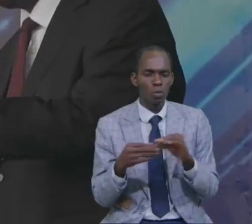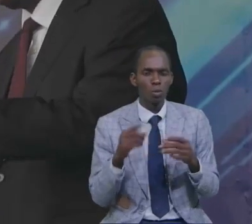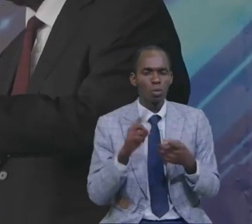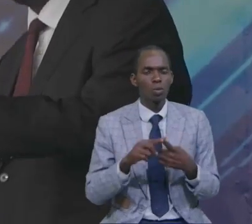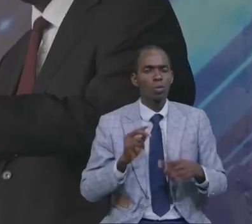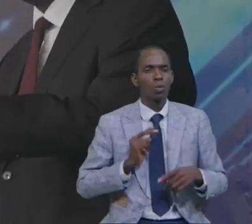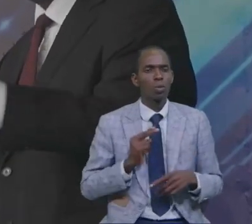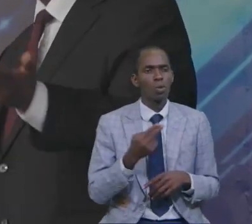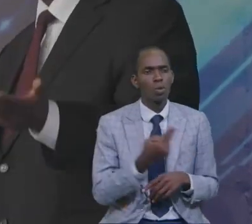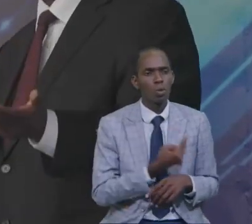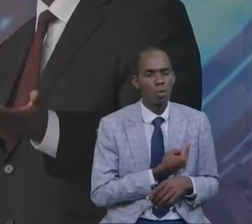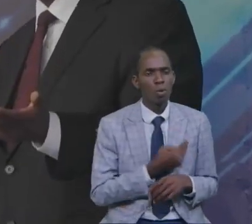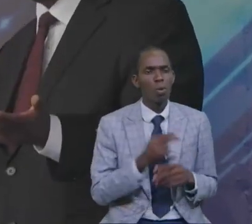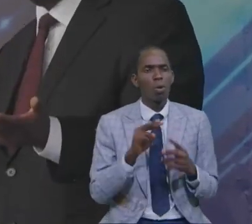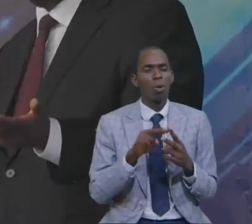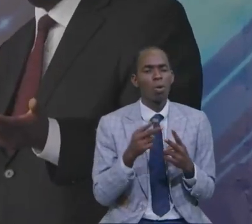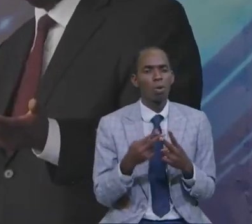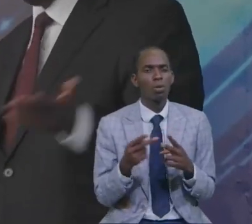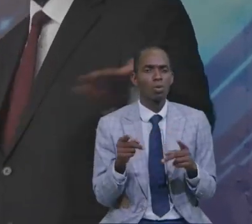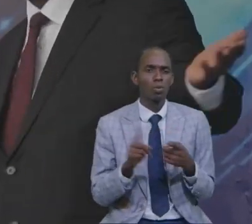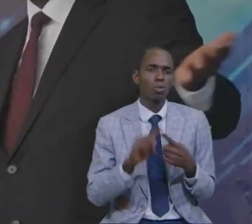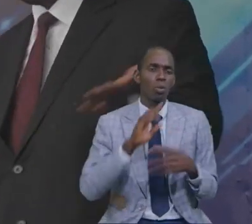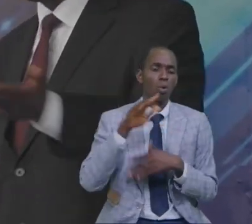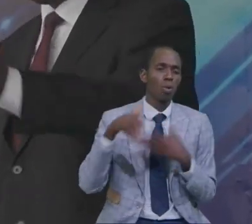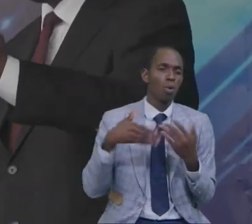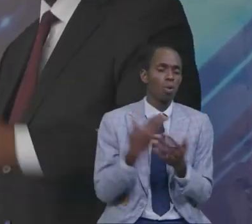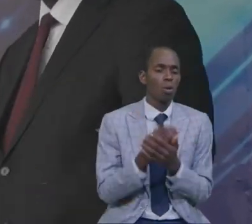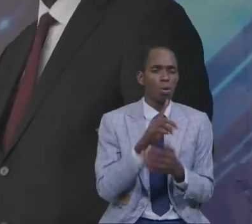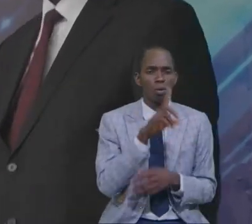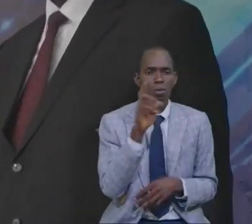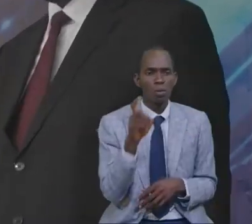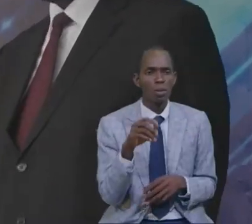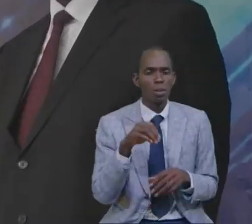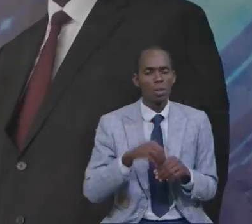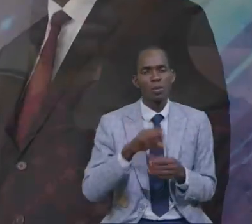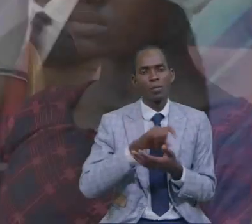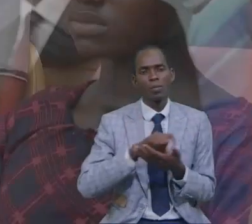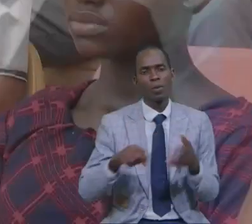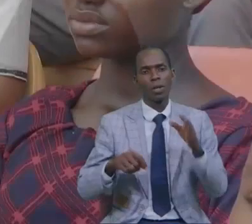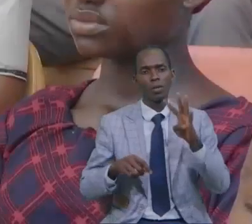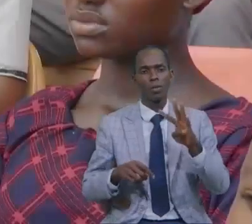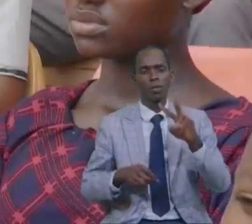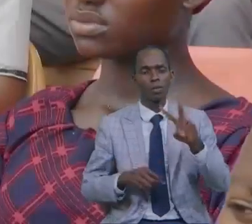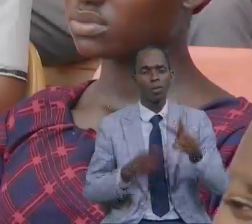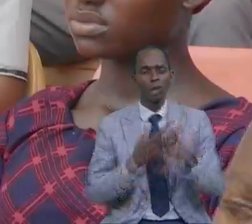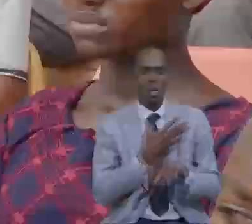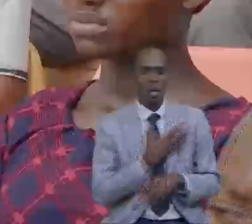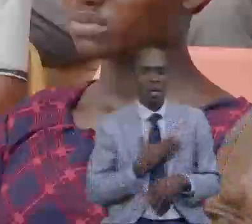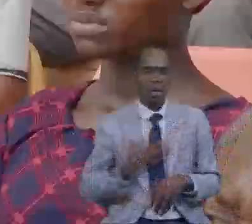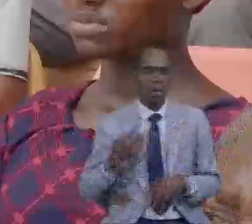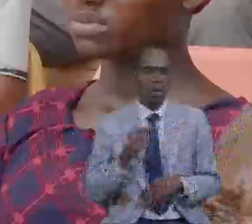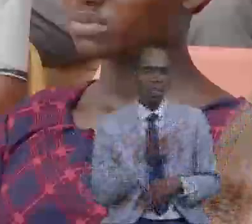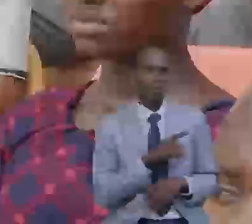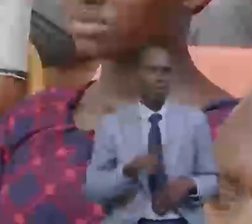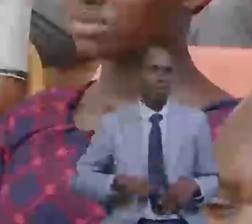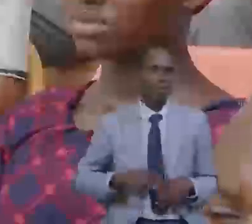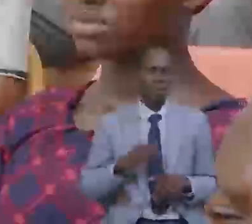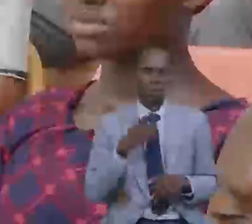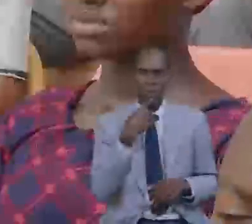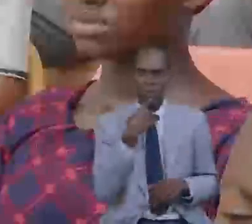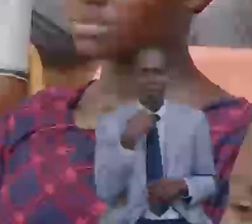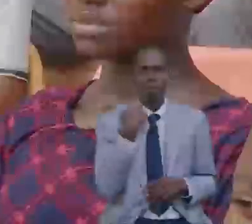Lord said, who then is that faithful and wise steward, whom his